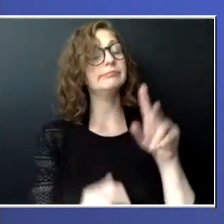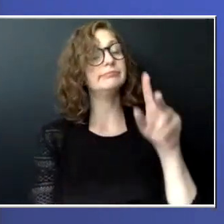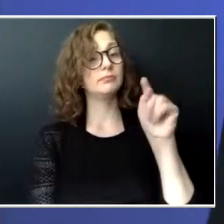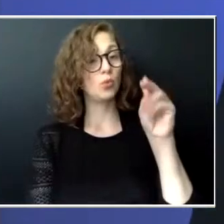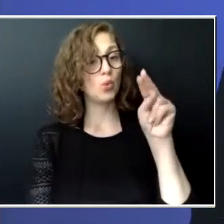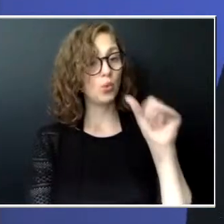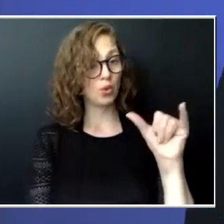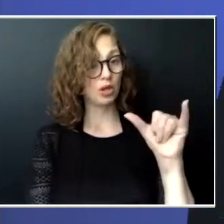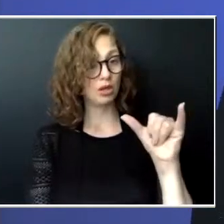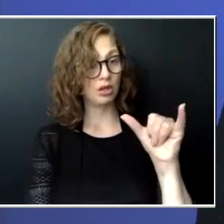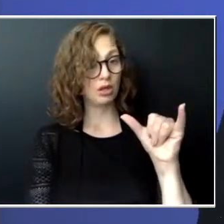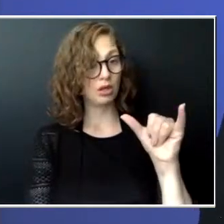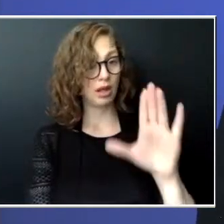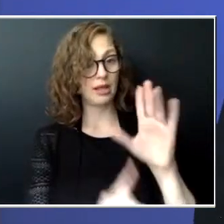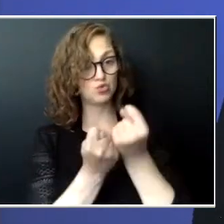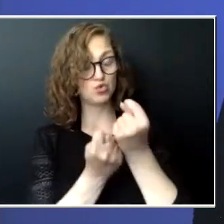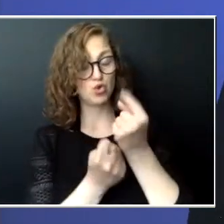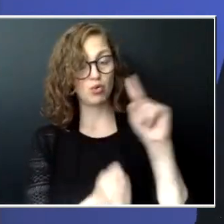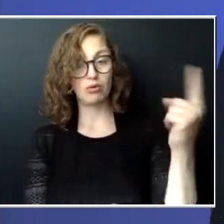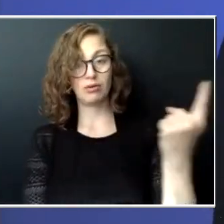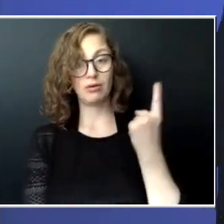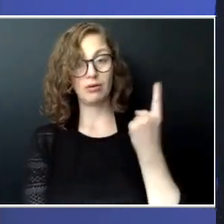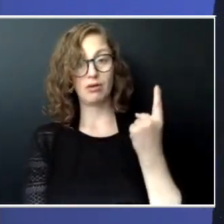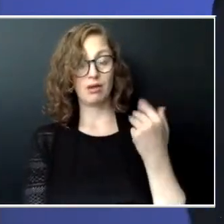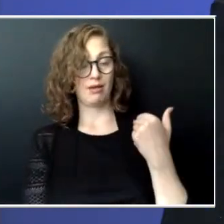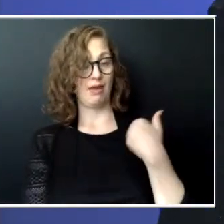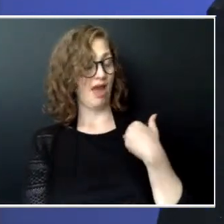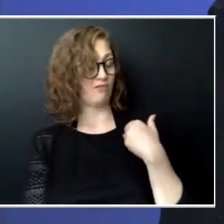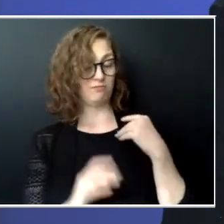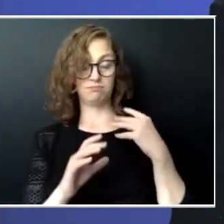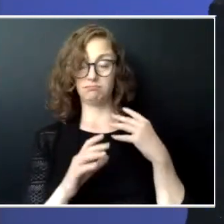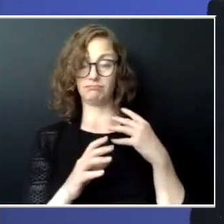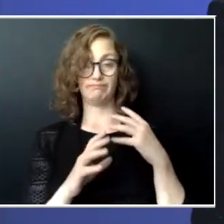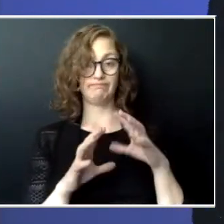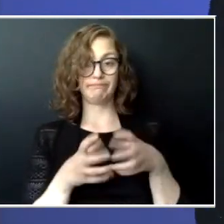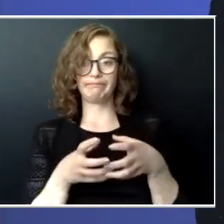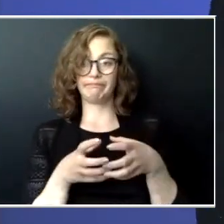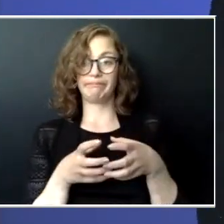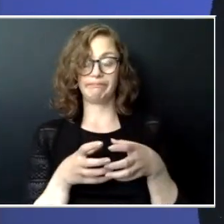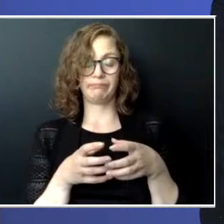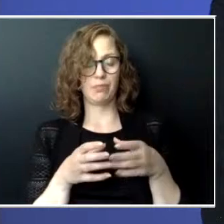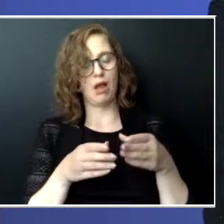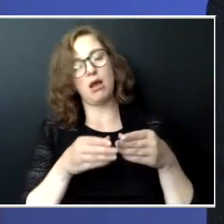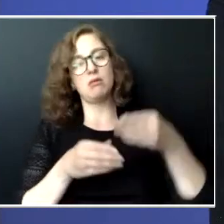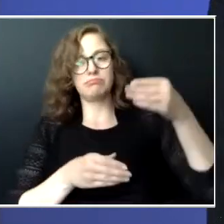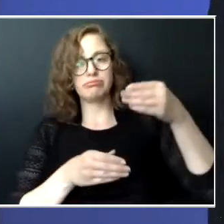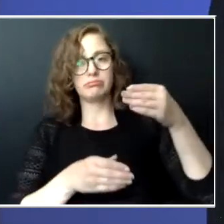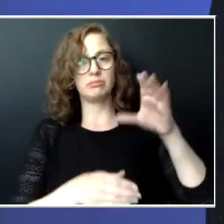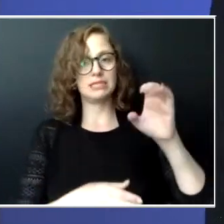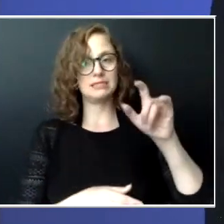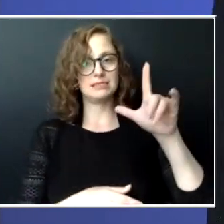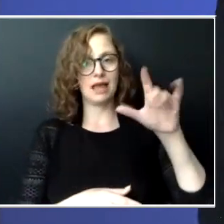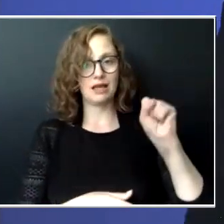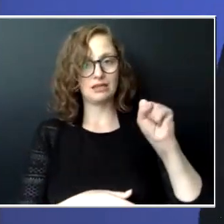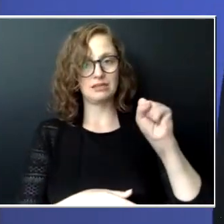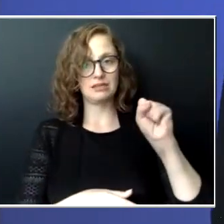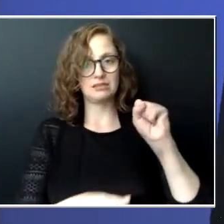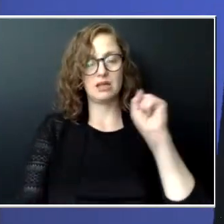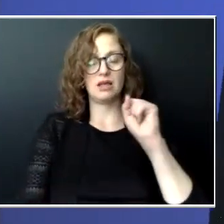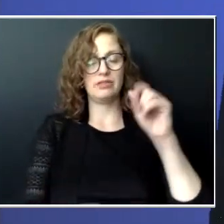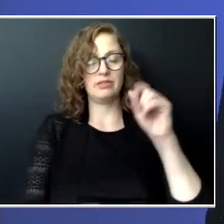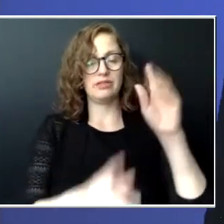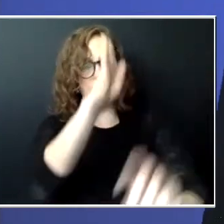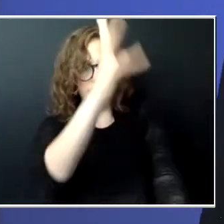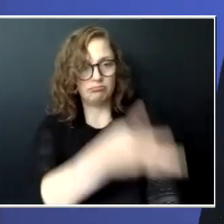a sack of cells and put them in my arm. Had a catheter at this point, and